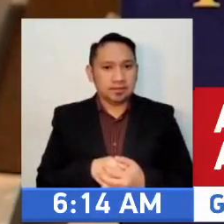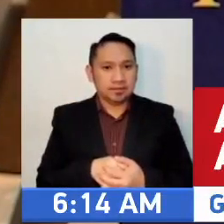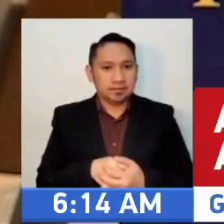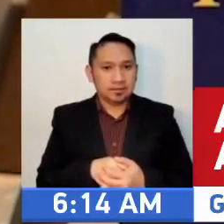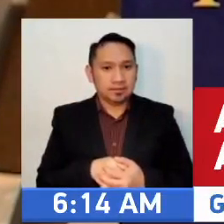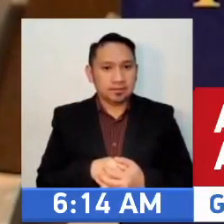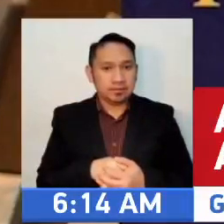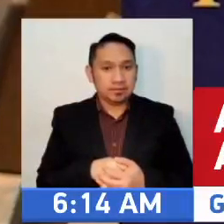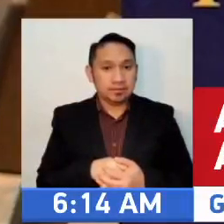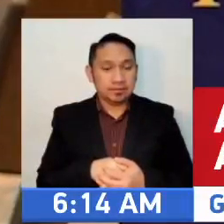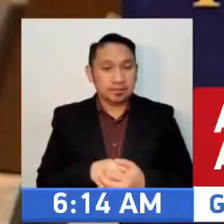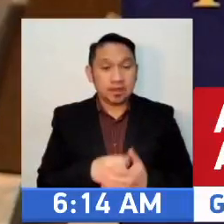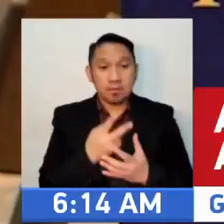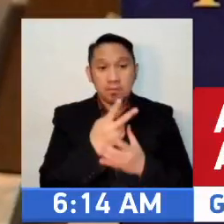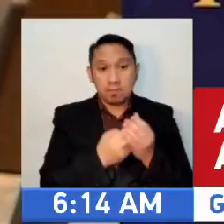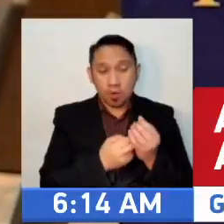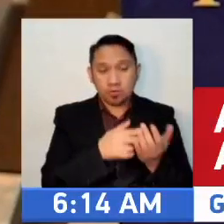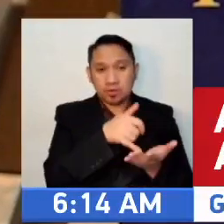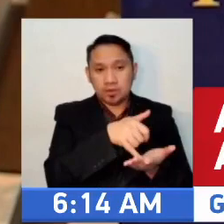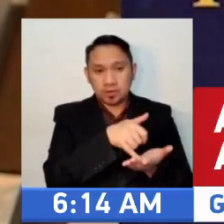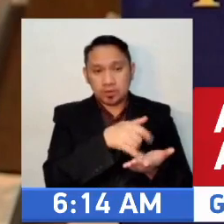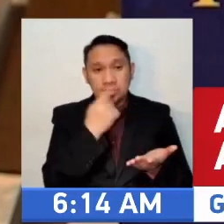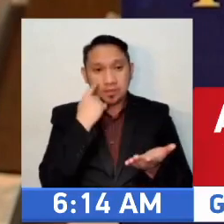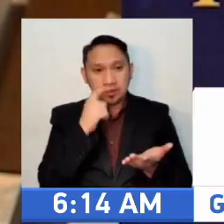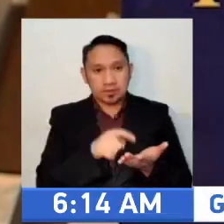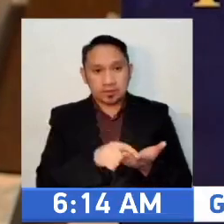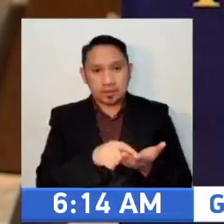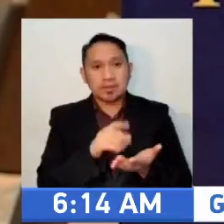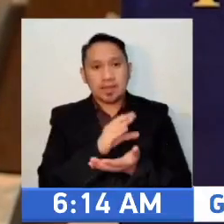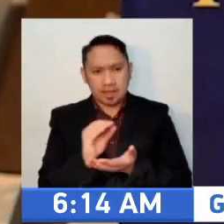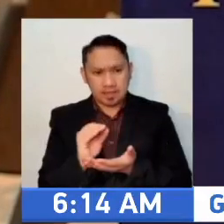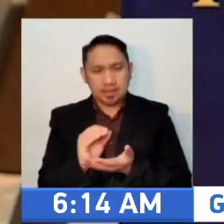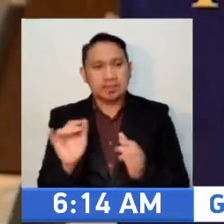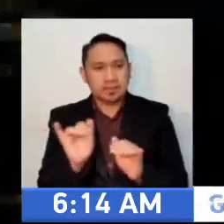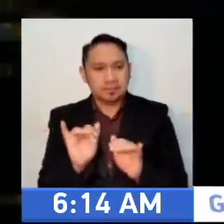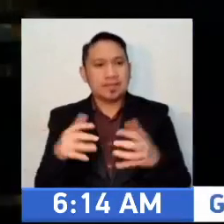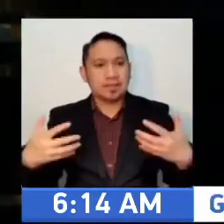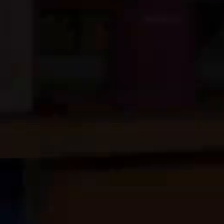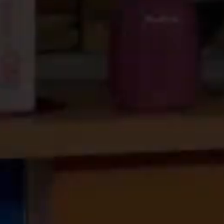it's both an award, a recognition, and also a challenge for us. Thank you.